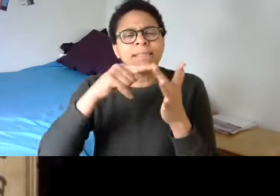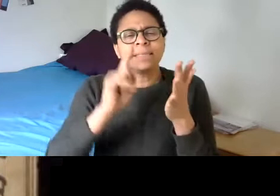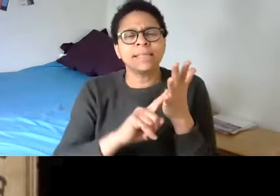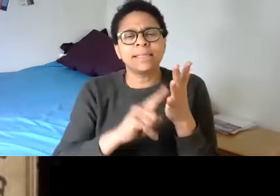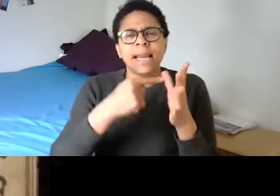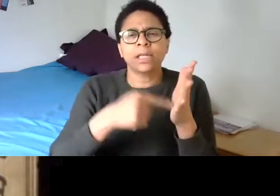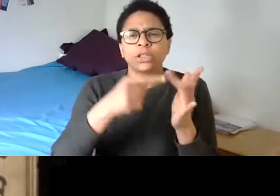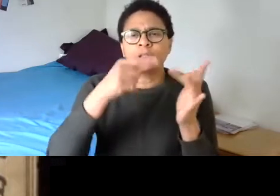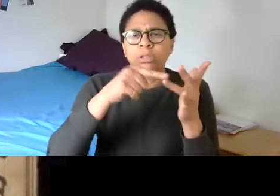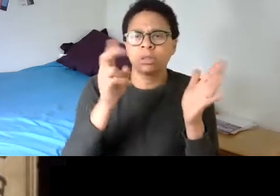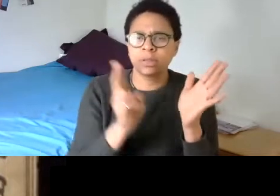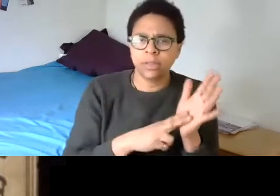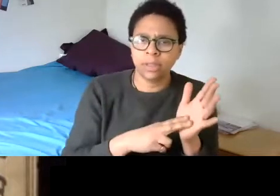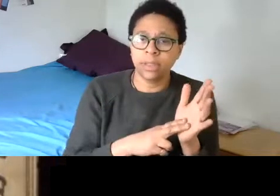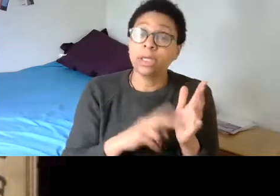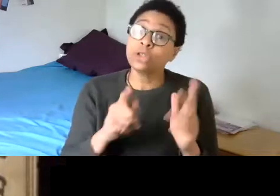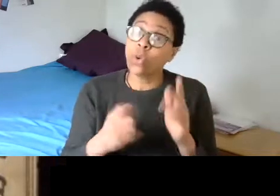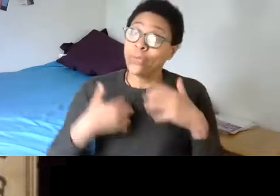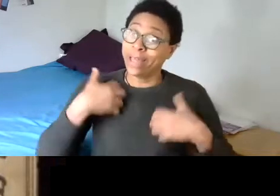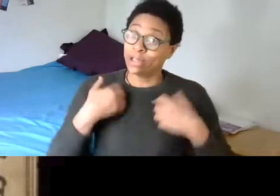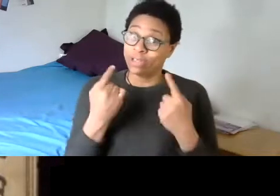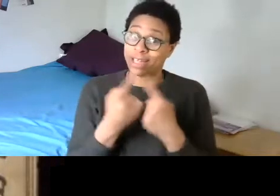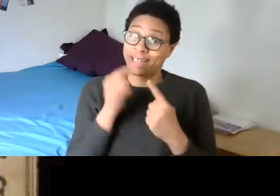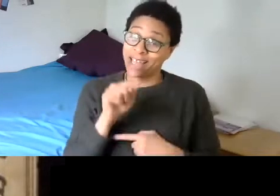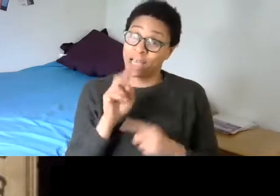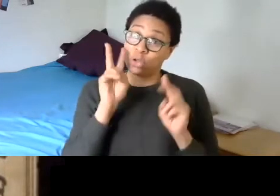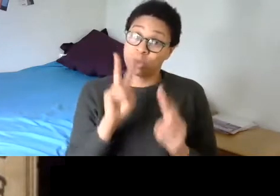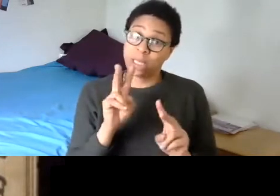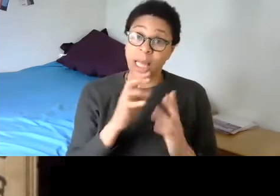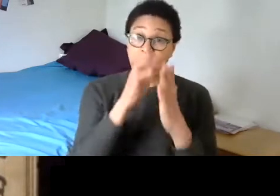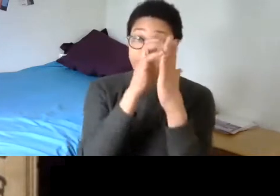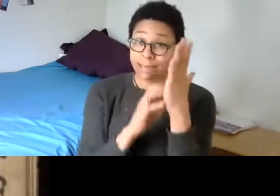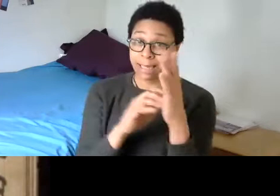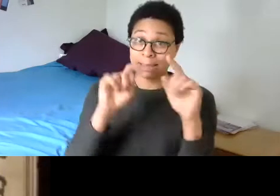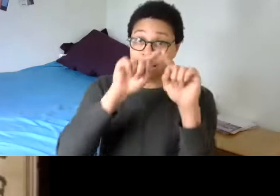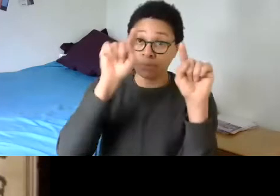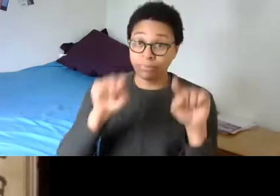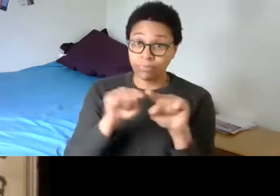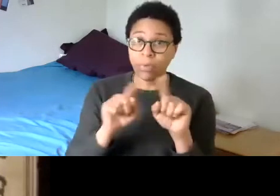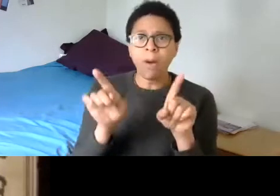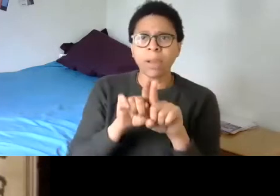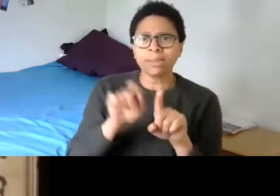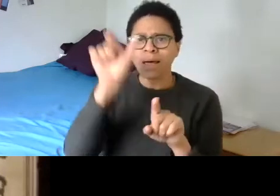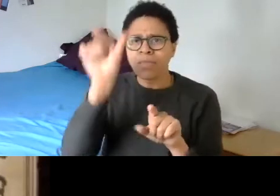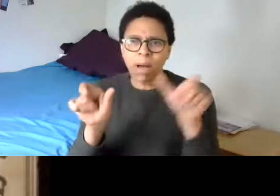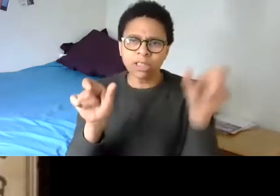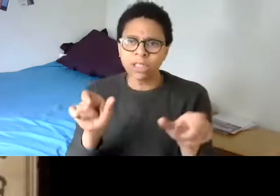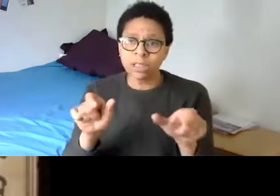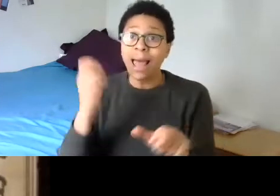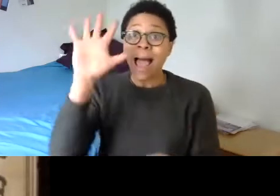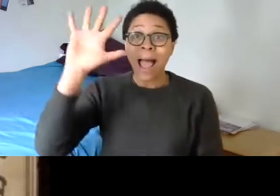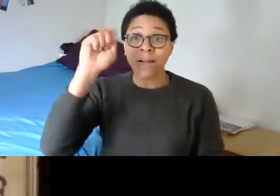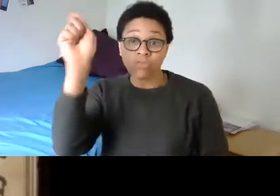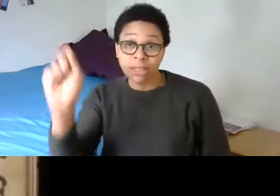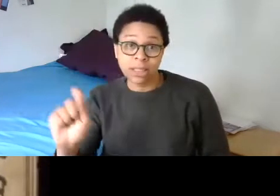all the margins and edges of the printed text are covered in handwriting. And at the top of the page, we have the sentence, Rebecca